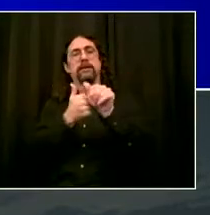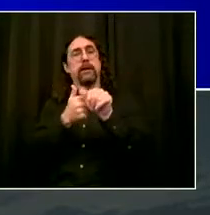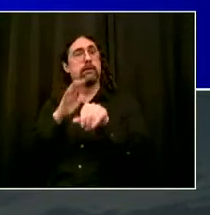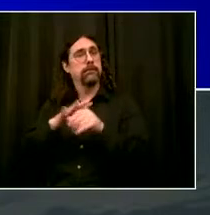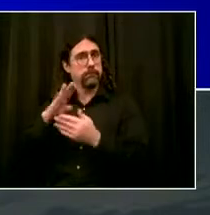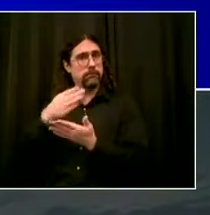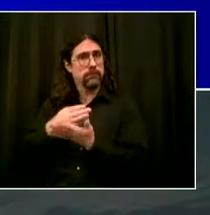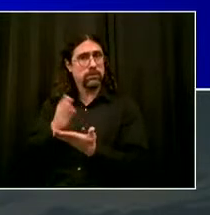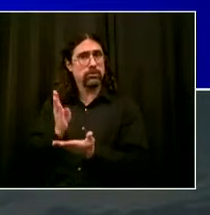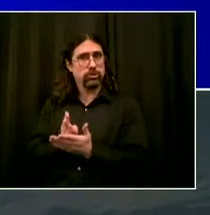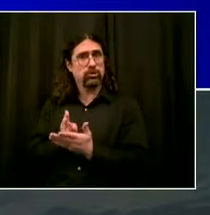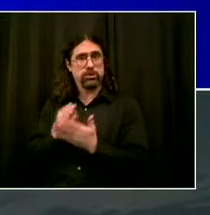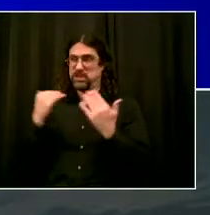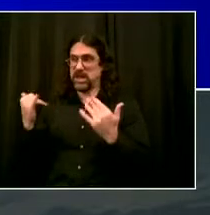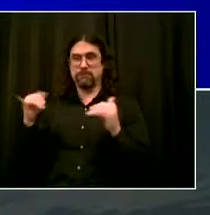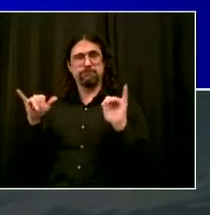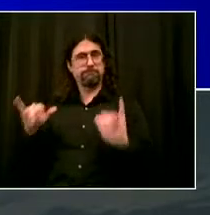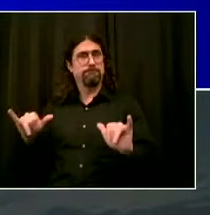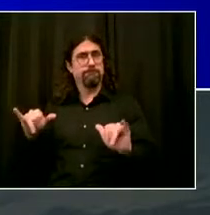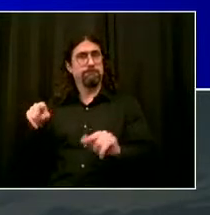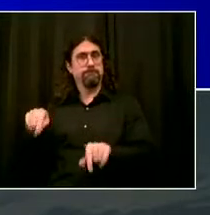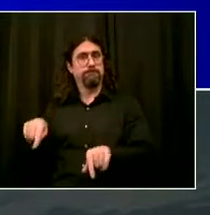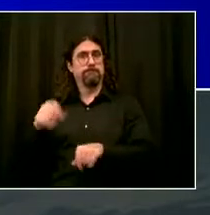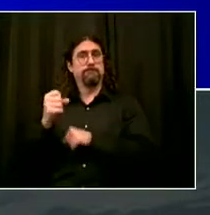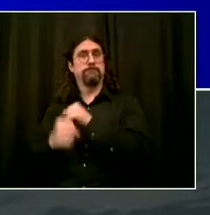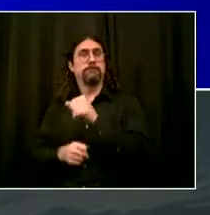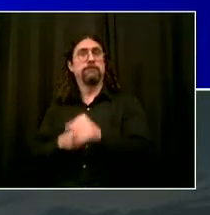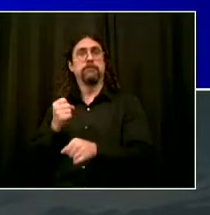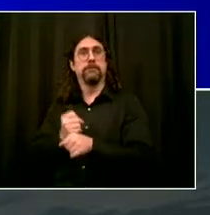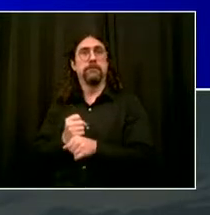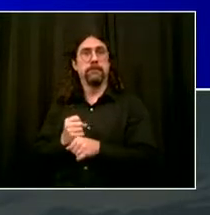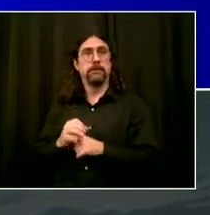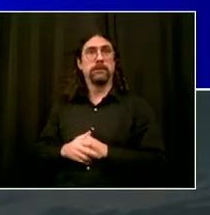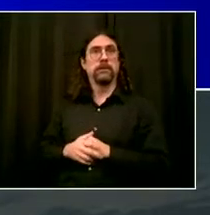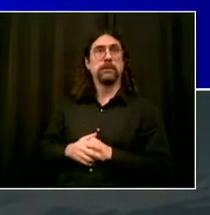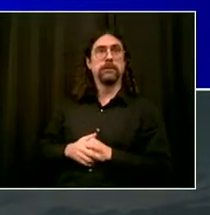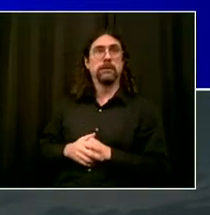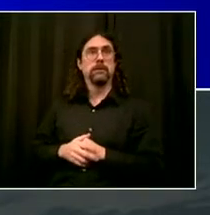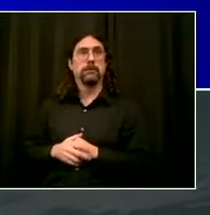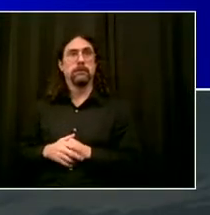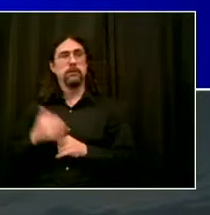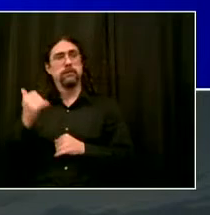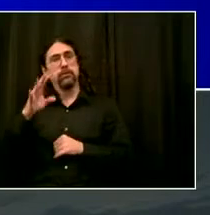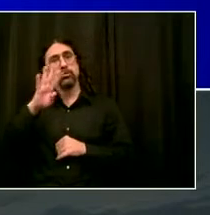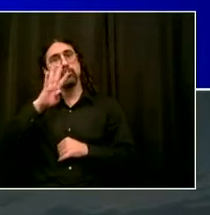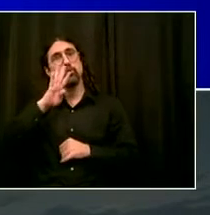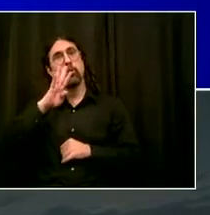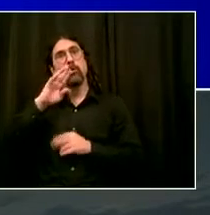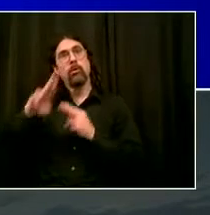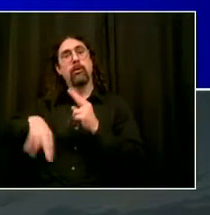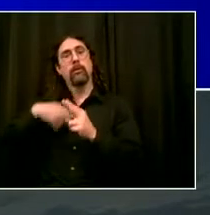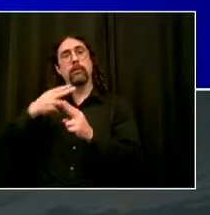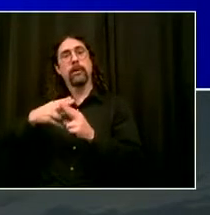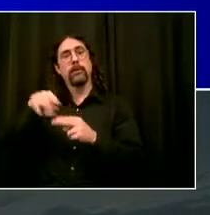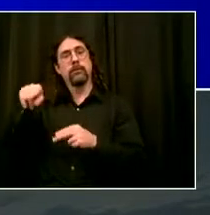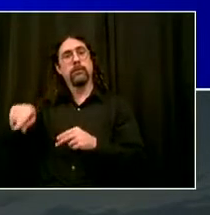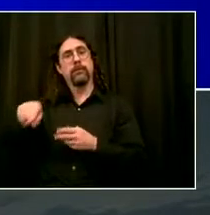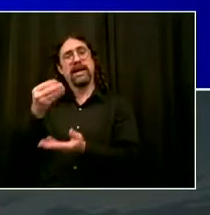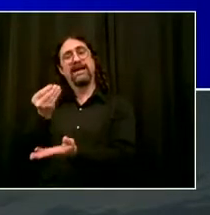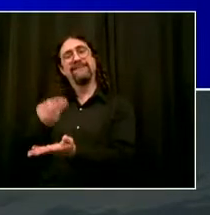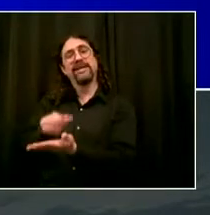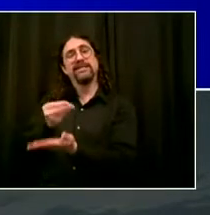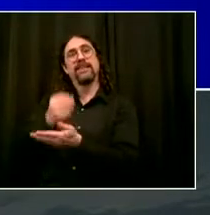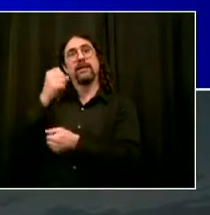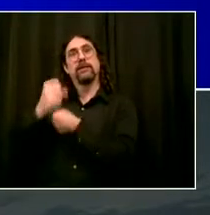for fiscal 21 the fiscal year that we are in now will now be $92 billion